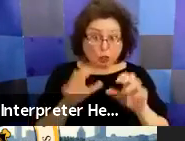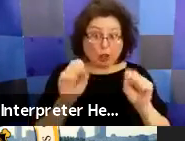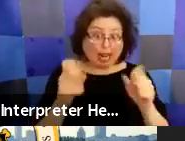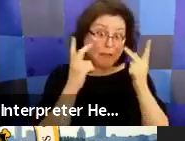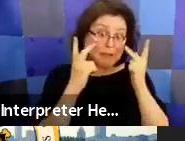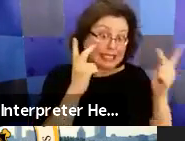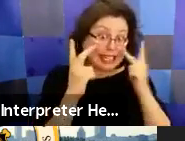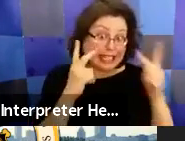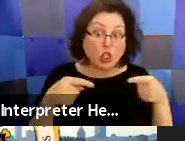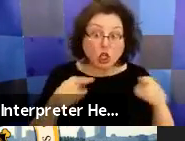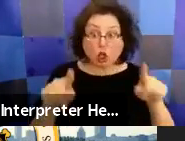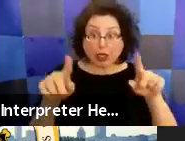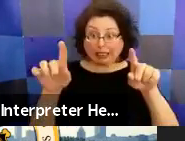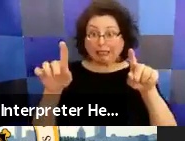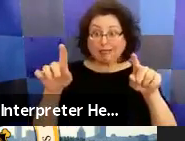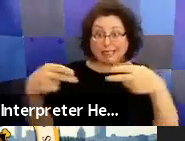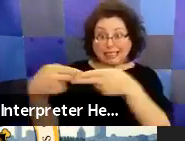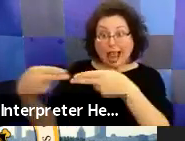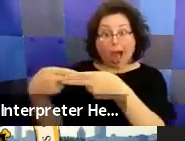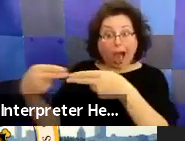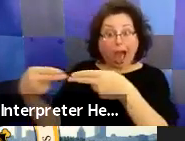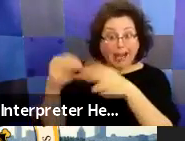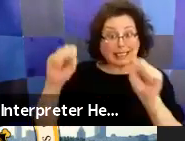while we're doing this presentation.